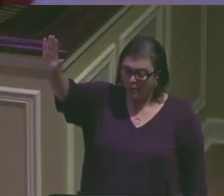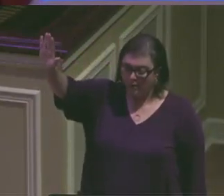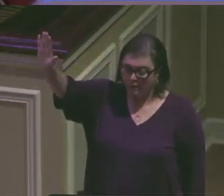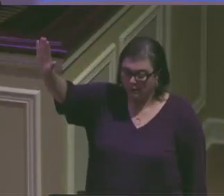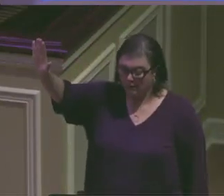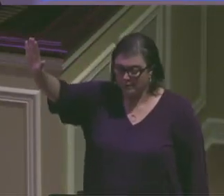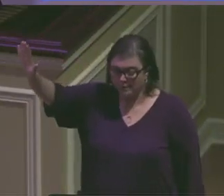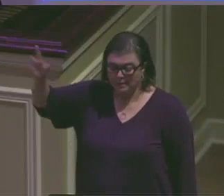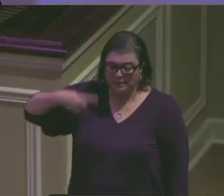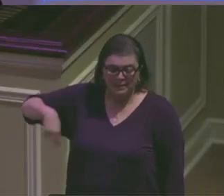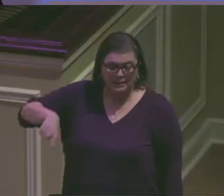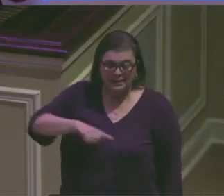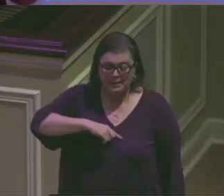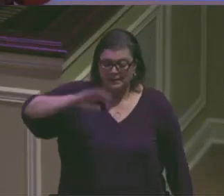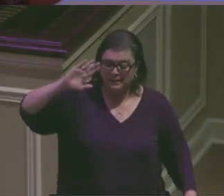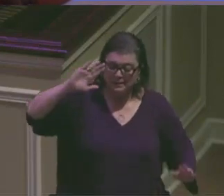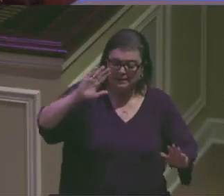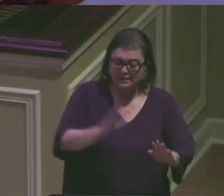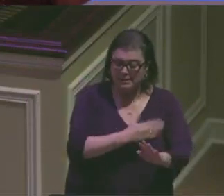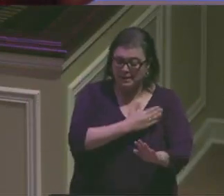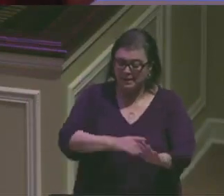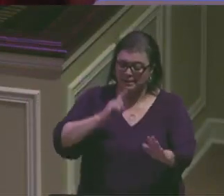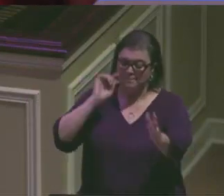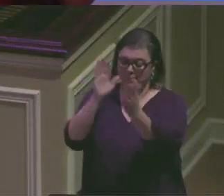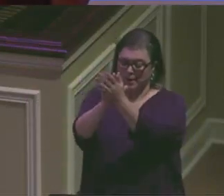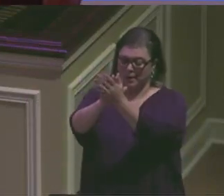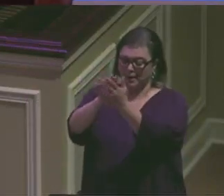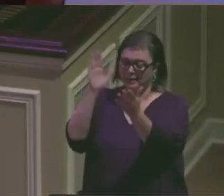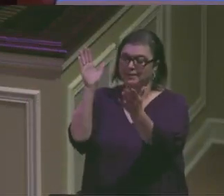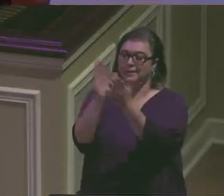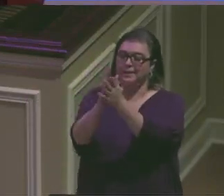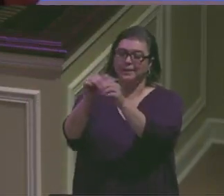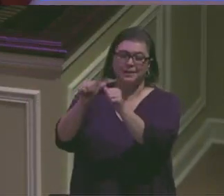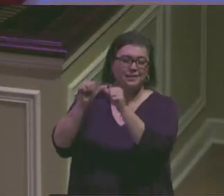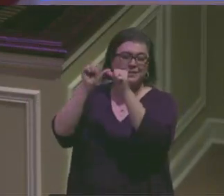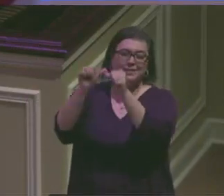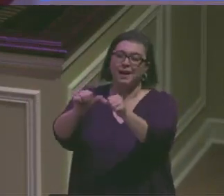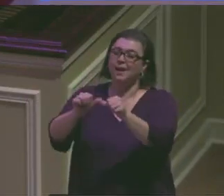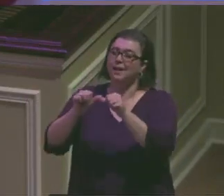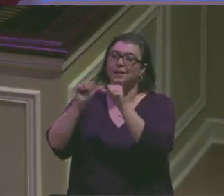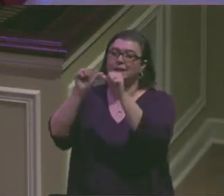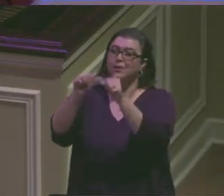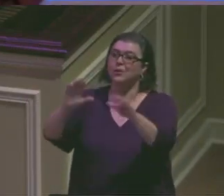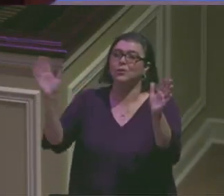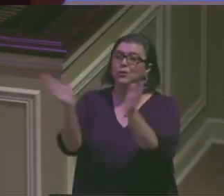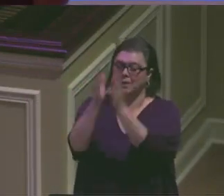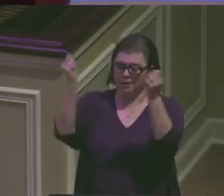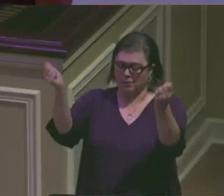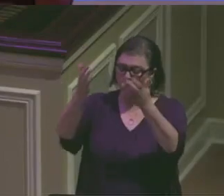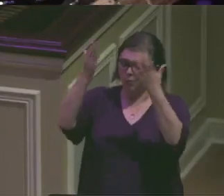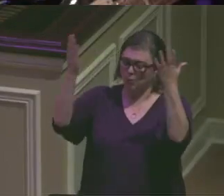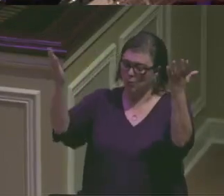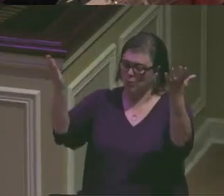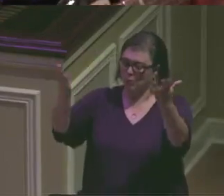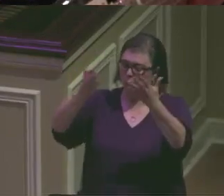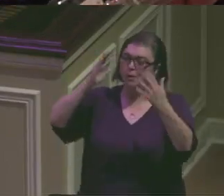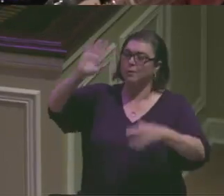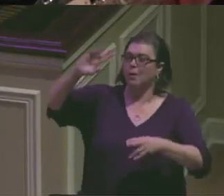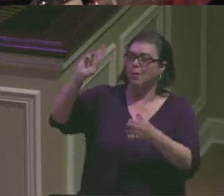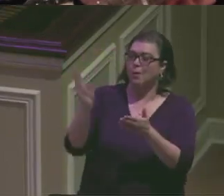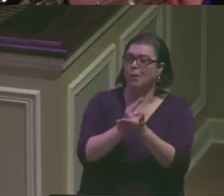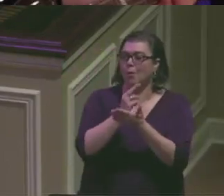Yours. We sing Your praise in this hallelujah to